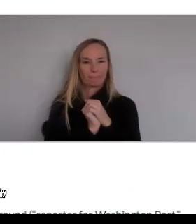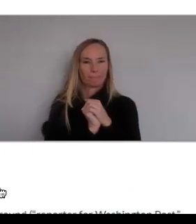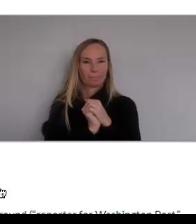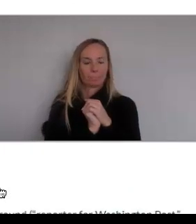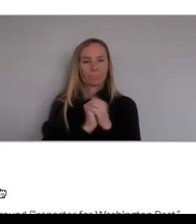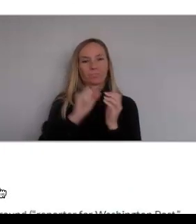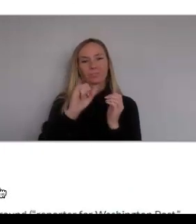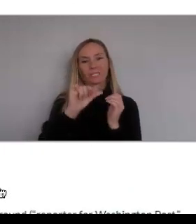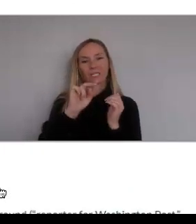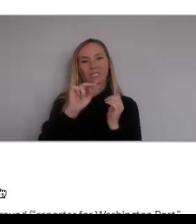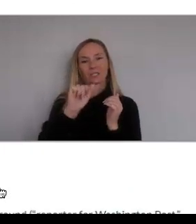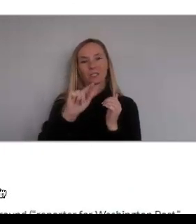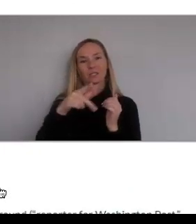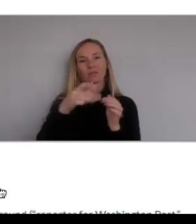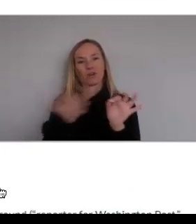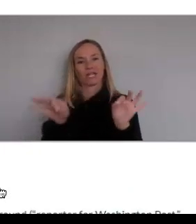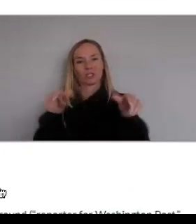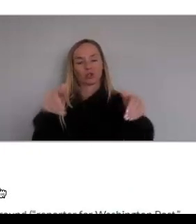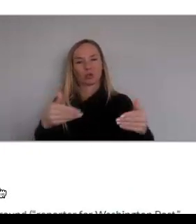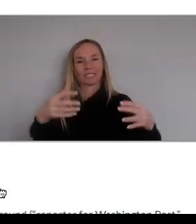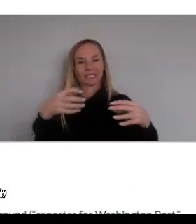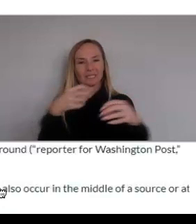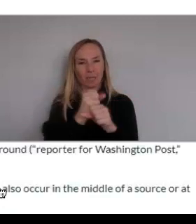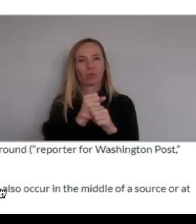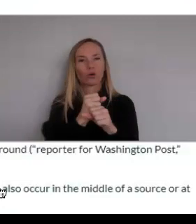Signal phrase introducing a summary.